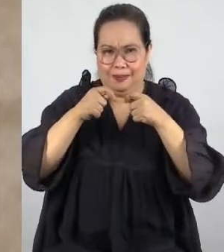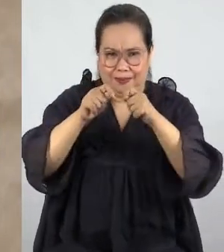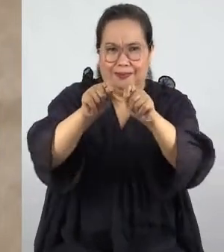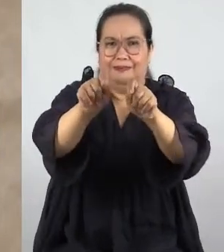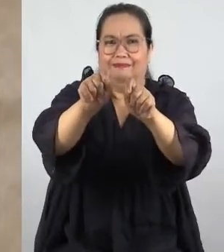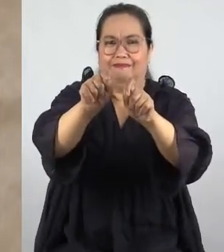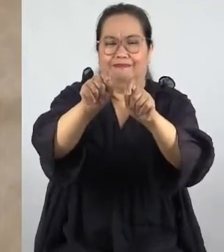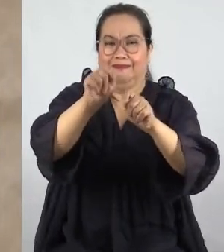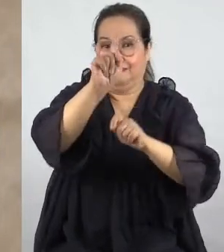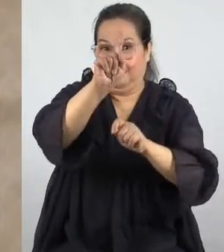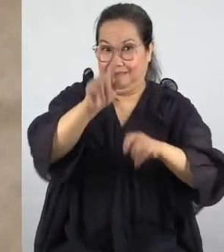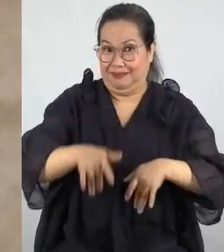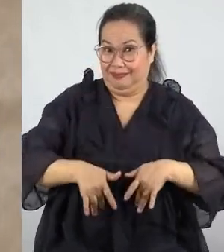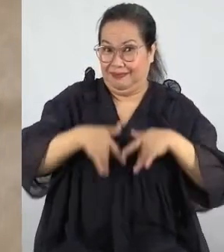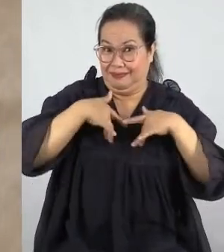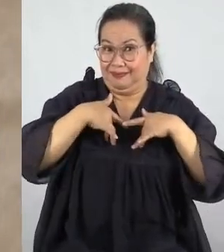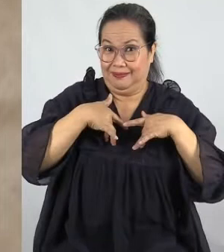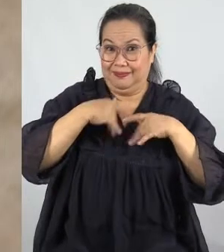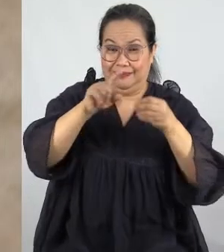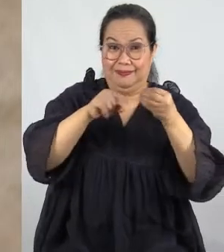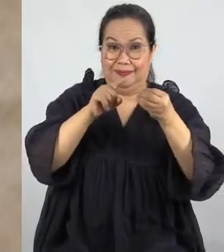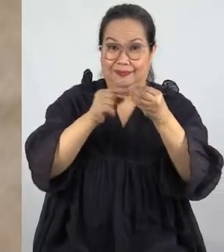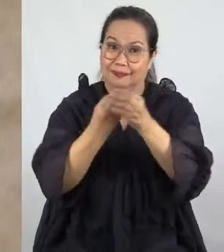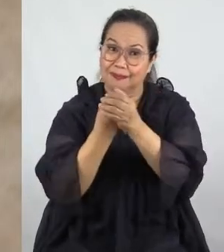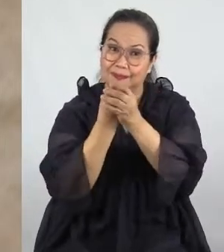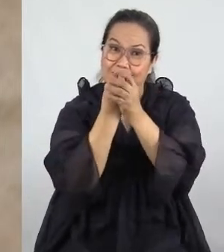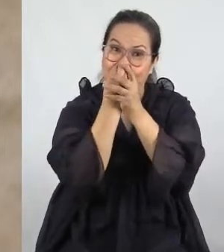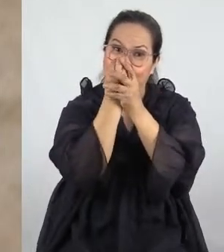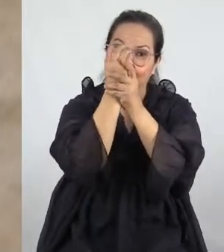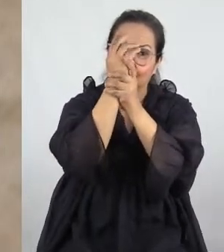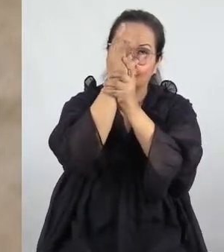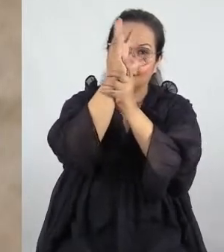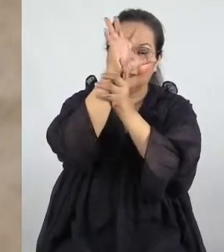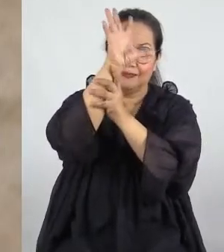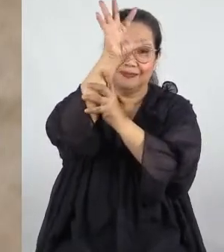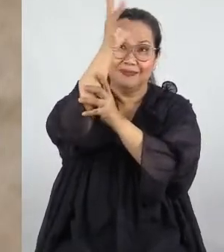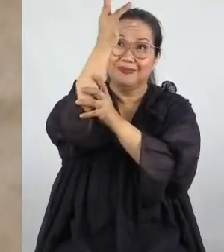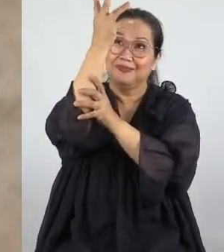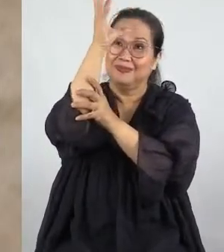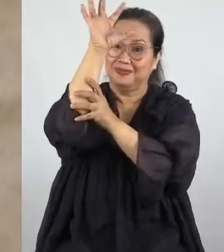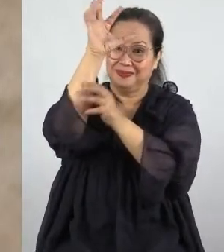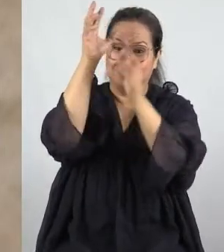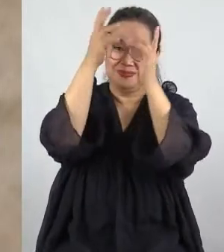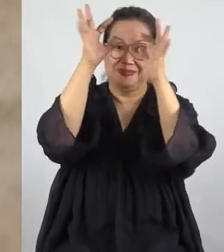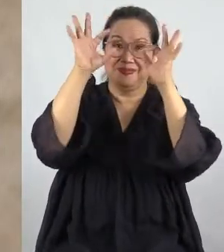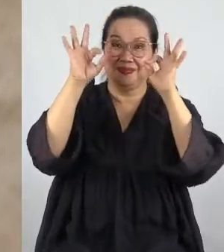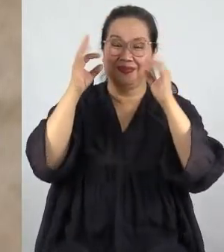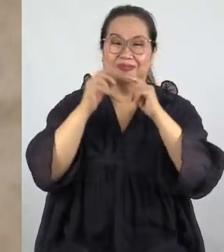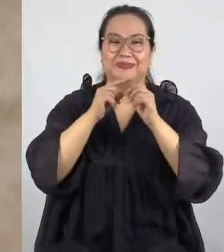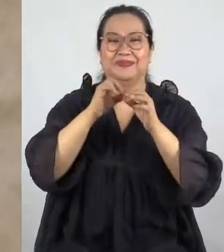ay isang buhay ng paglago. Sabi sa 2 Peter chapter 1,